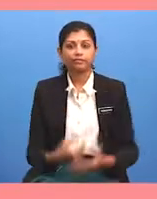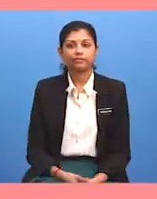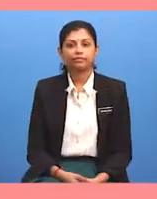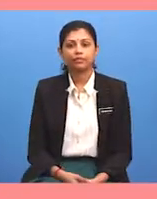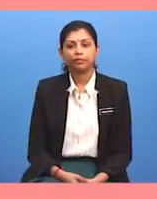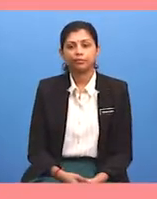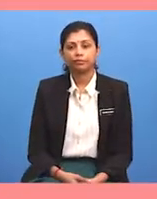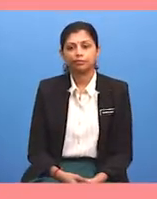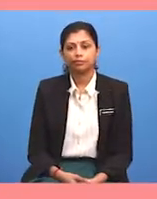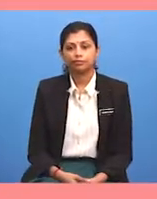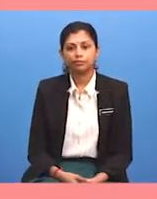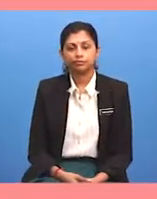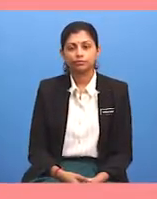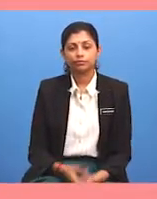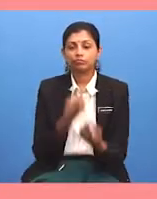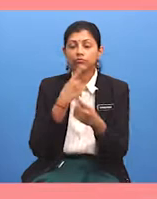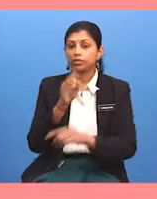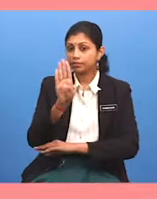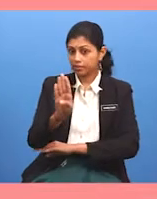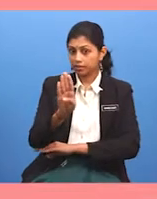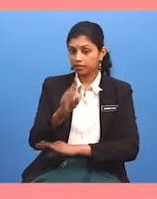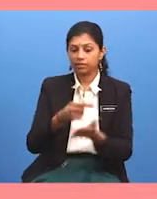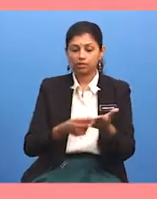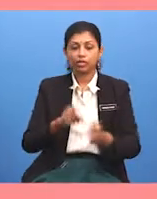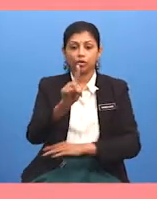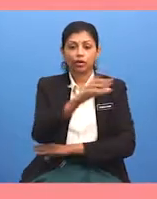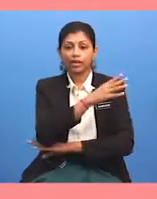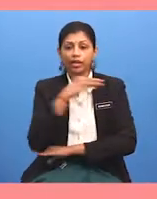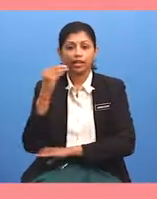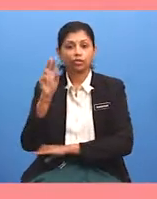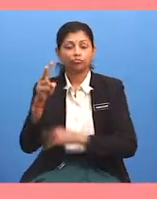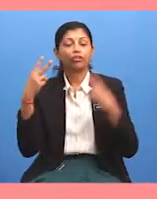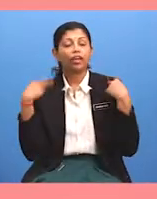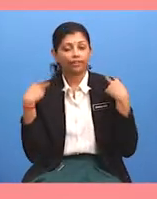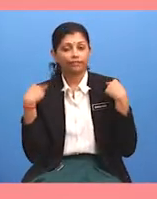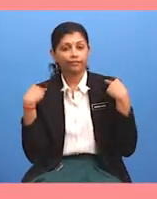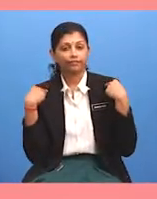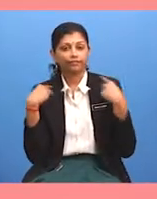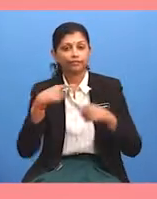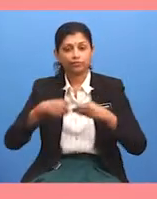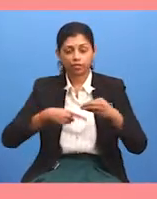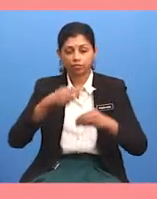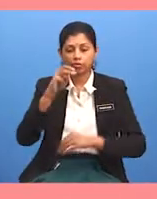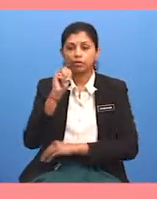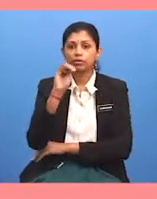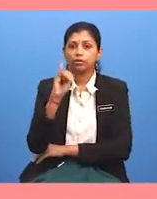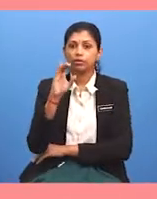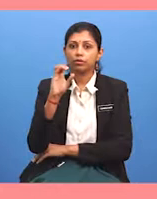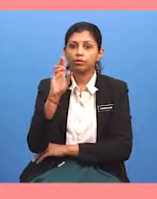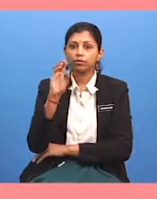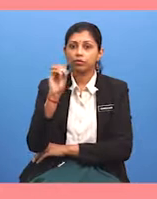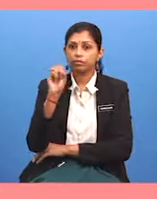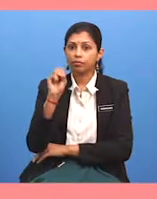line 34, while in Article 2, it is stated in line 8. As